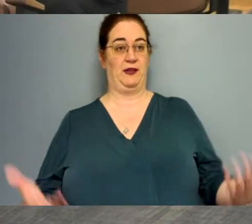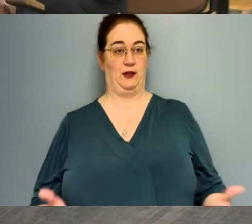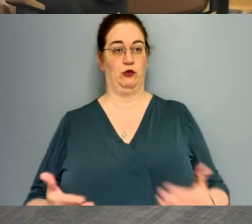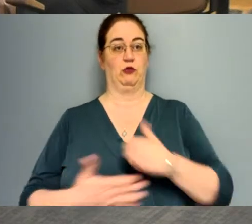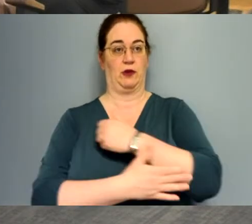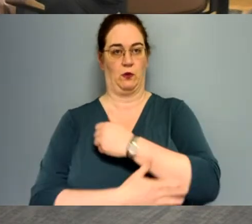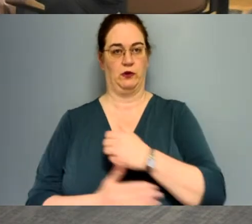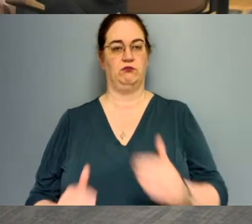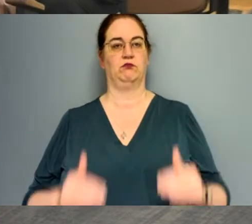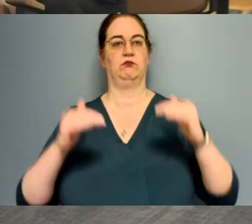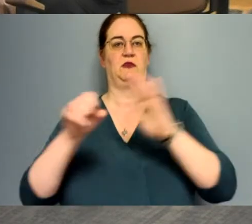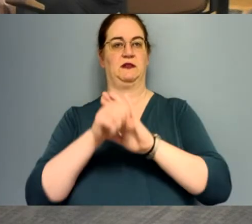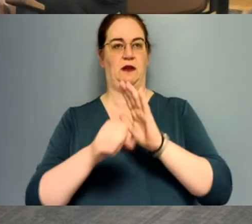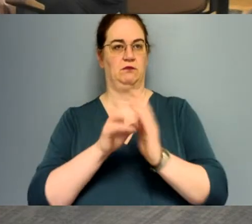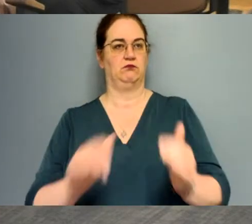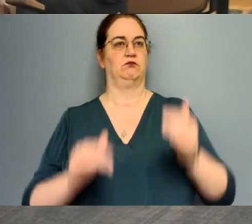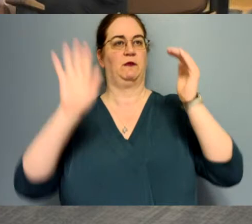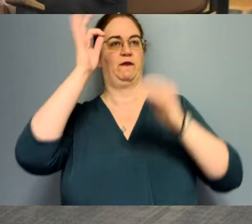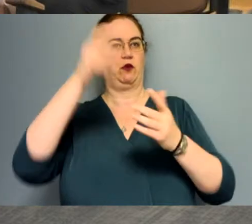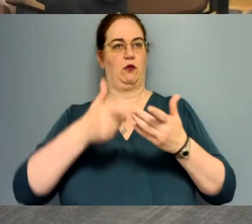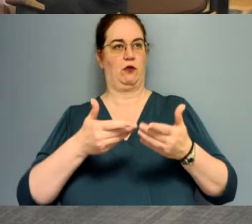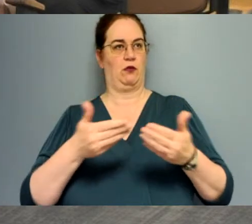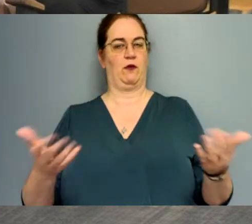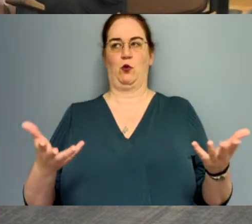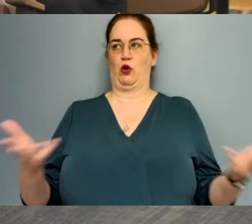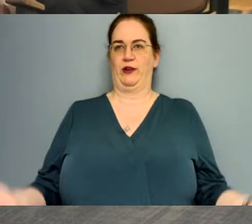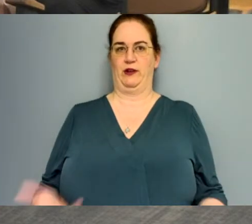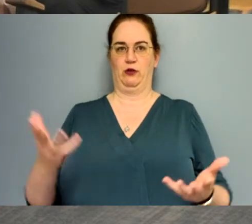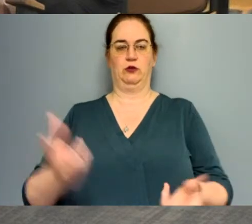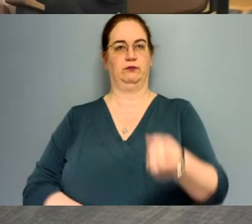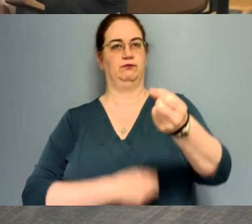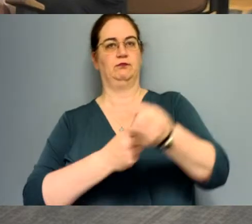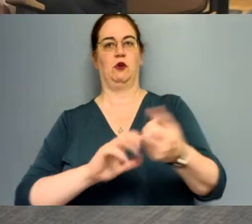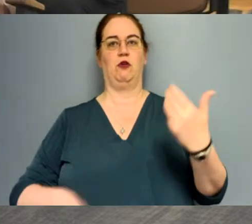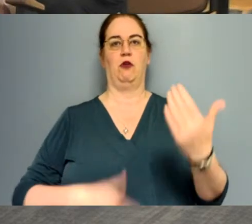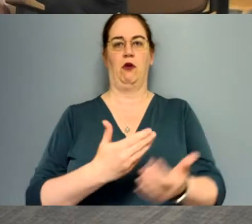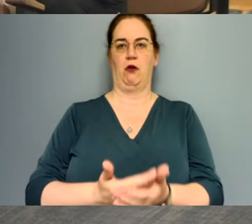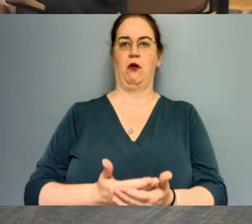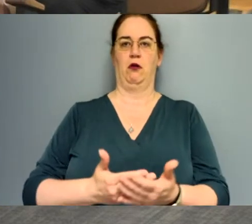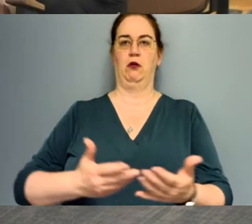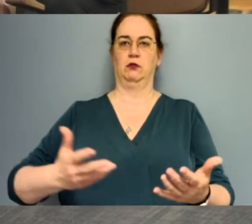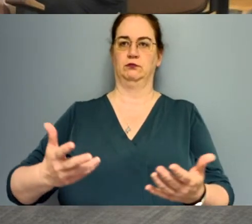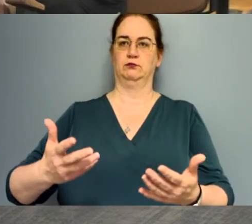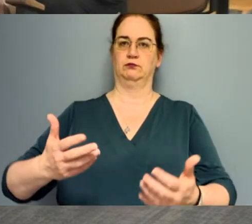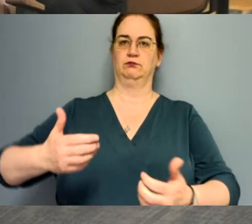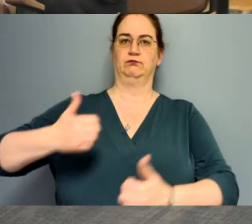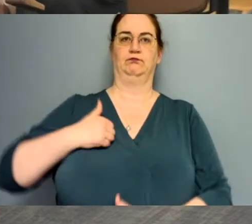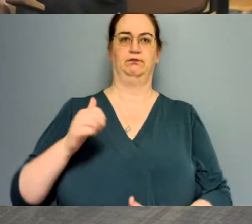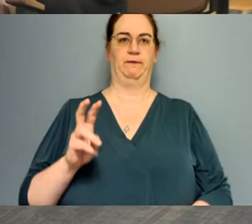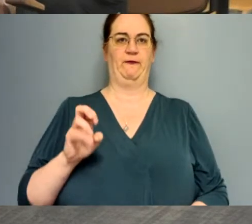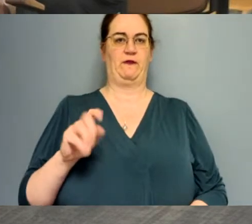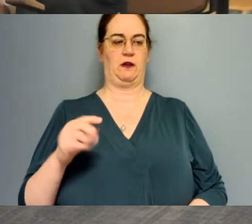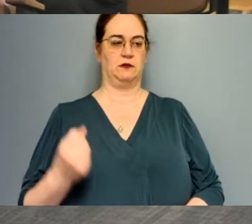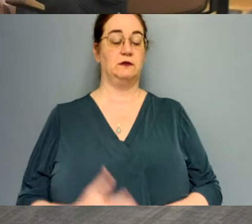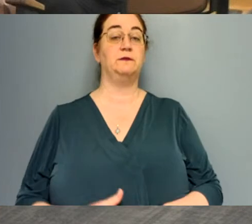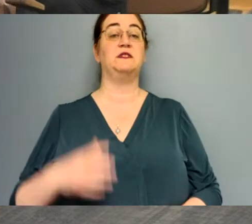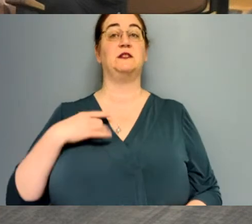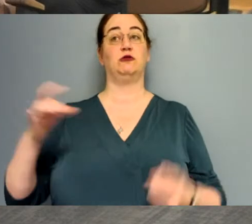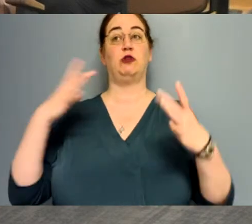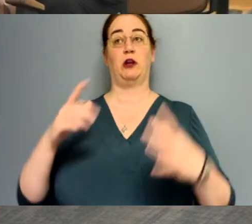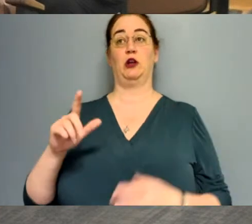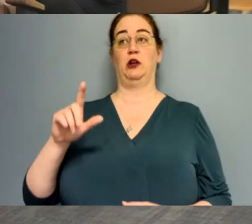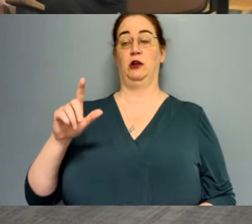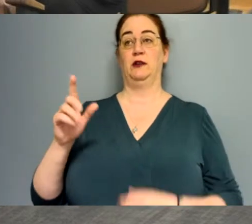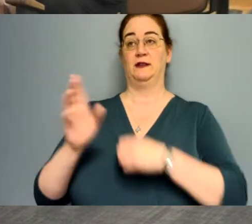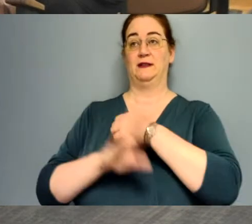level are here and will remain here for all veterans. Since the tragedy of September 11, 2001, our